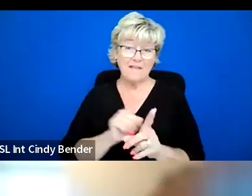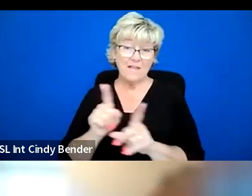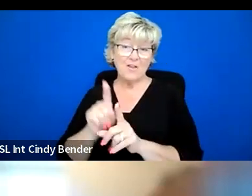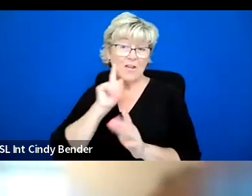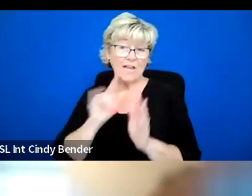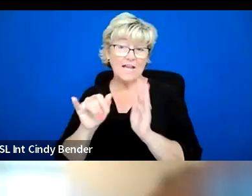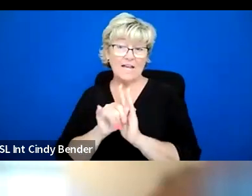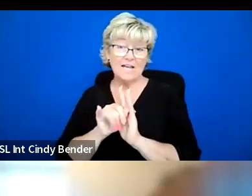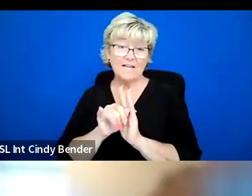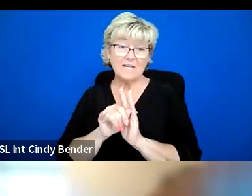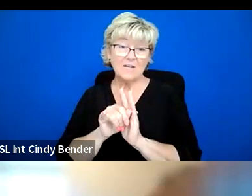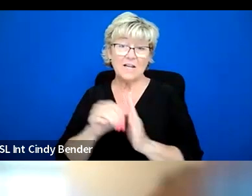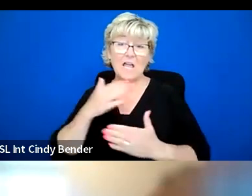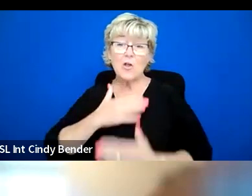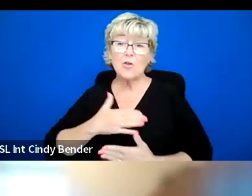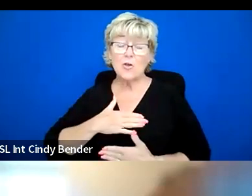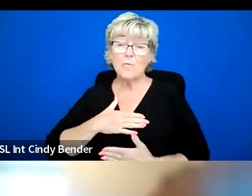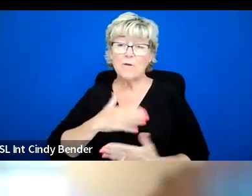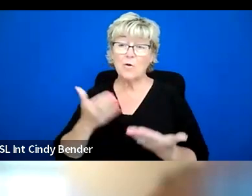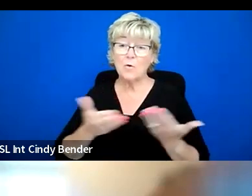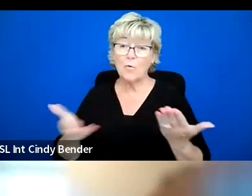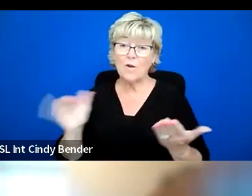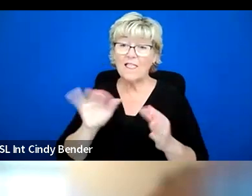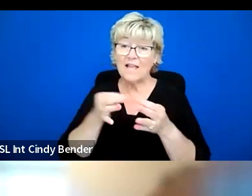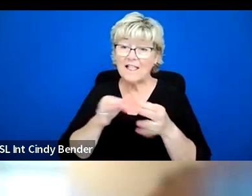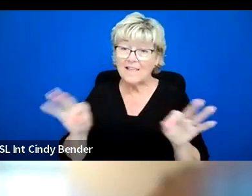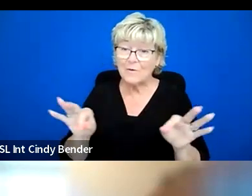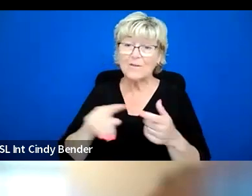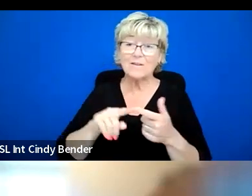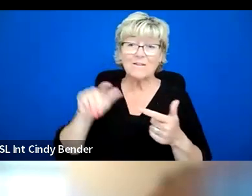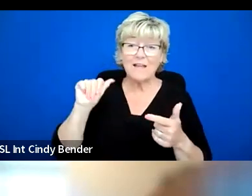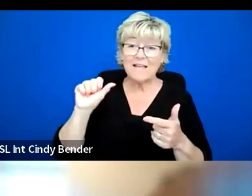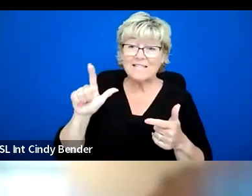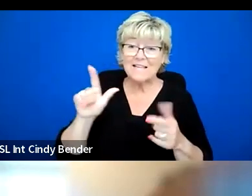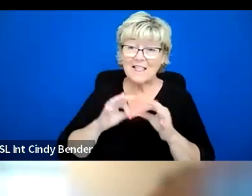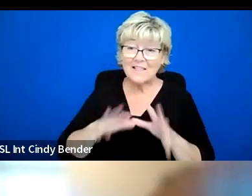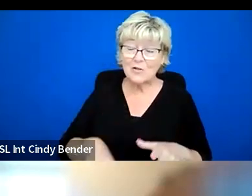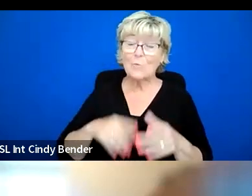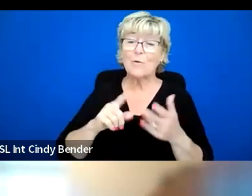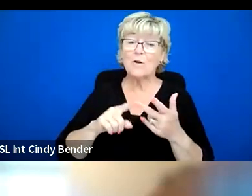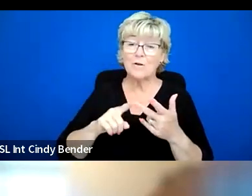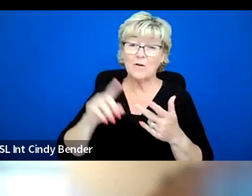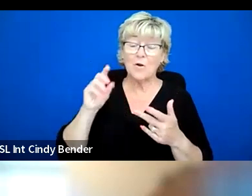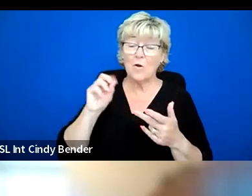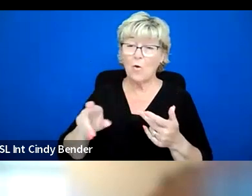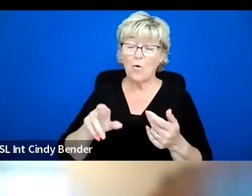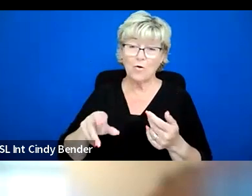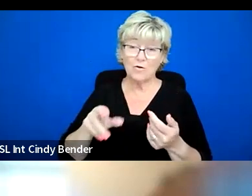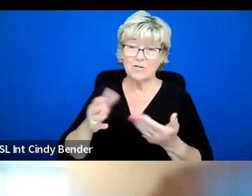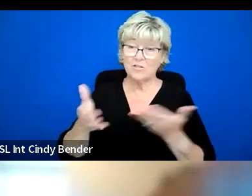identify human resource needs for clients, such as language or ASL interpreters or local services for doctor or medical